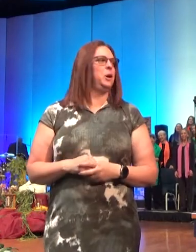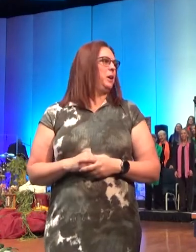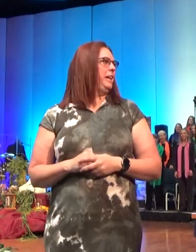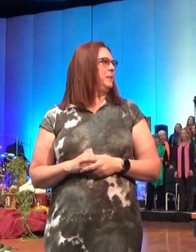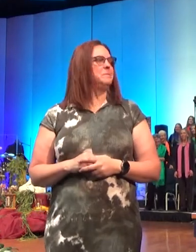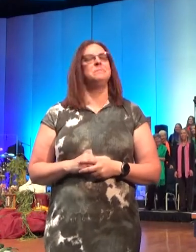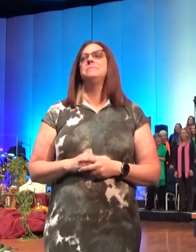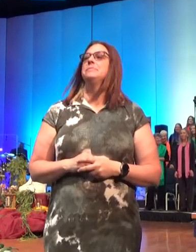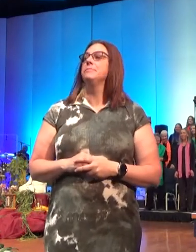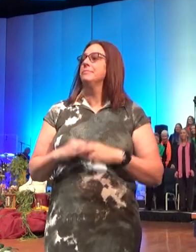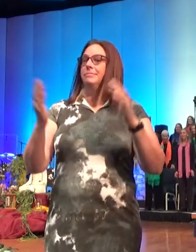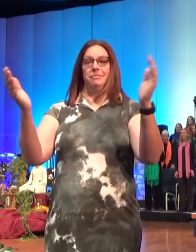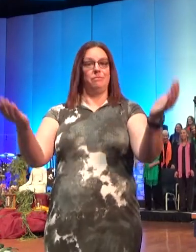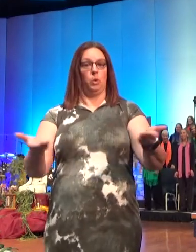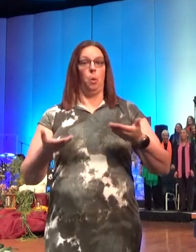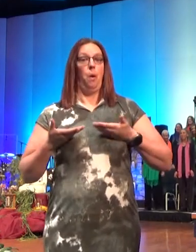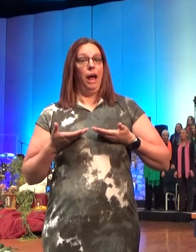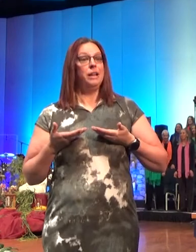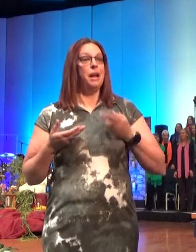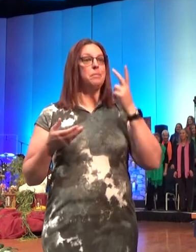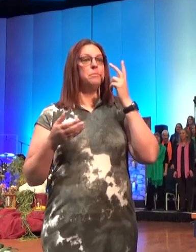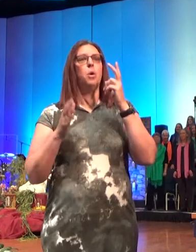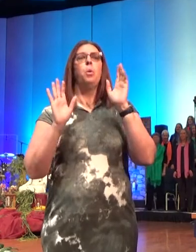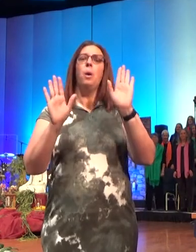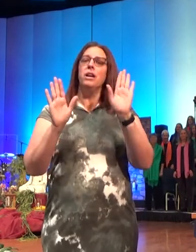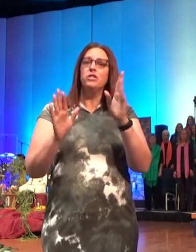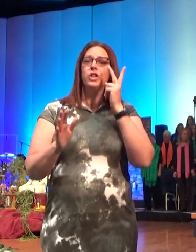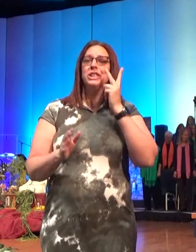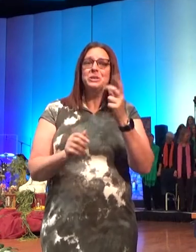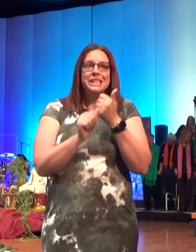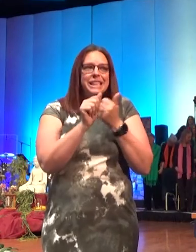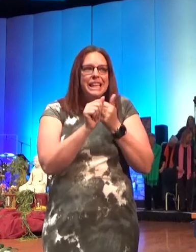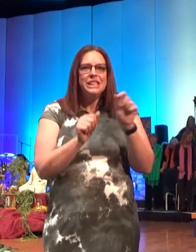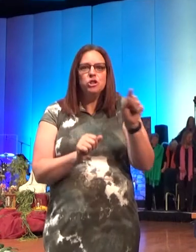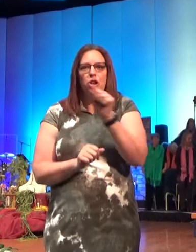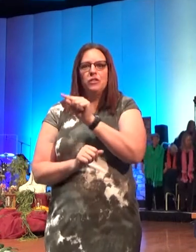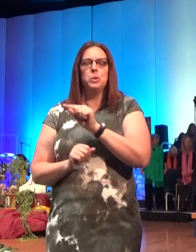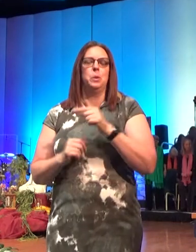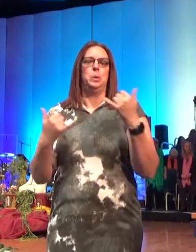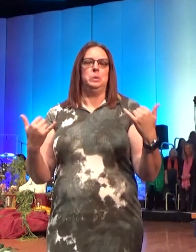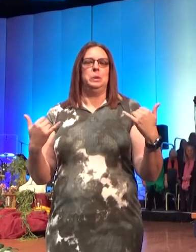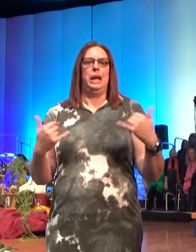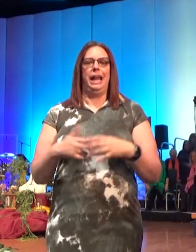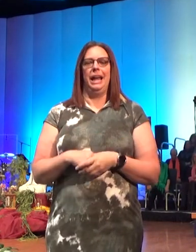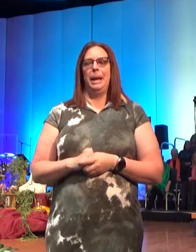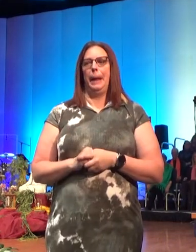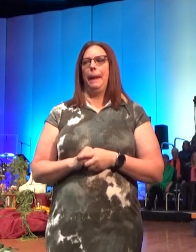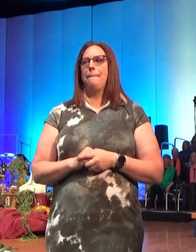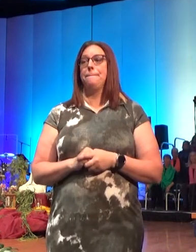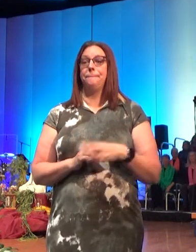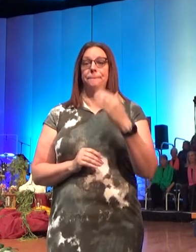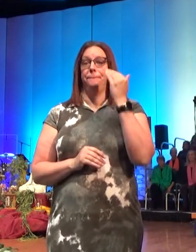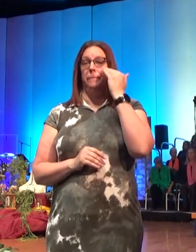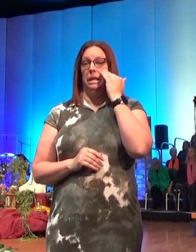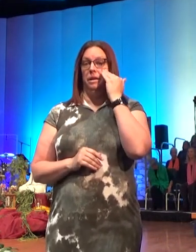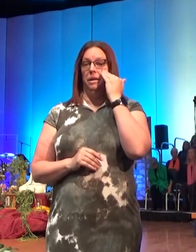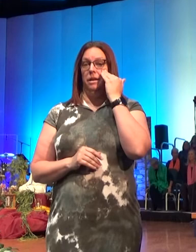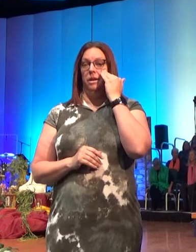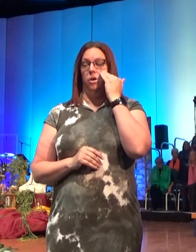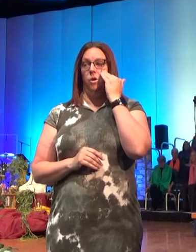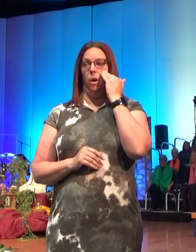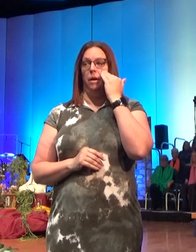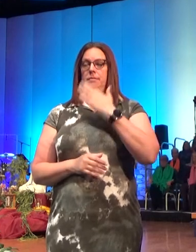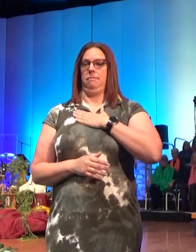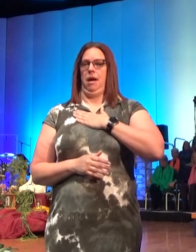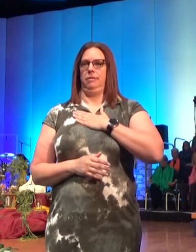Welcome to Mile High Church. Wonderful to see each and every one of you today. You know, my hope, our